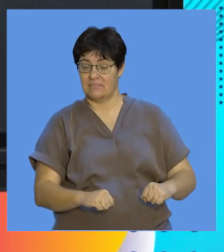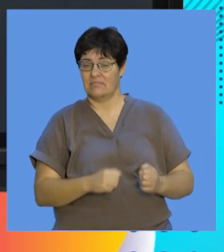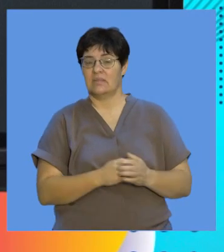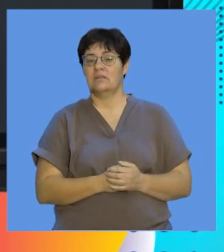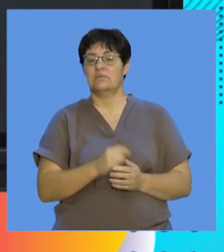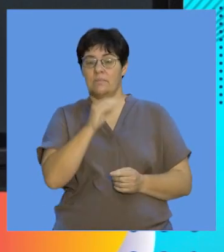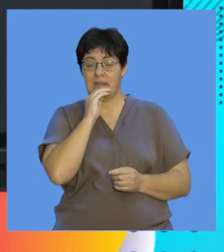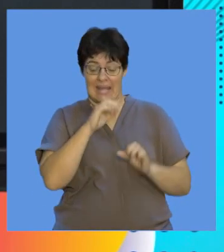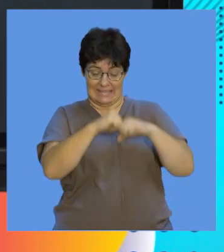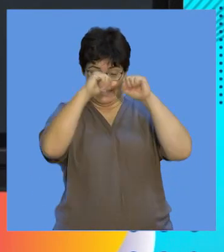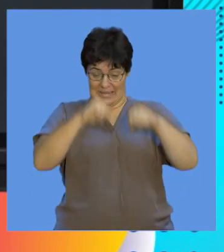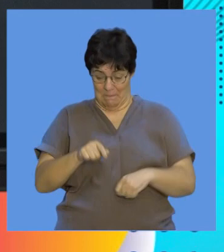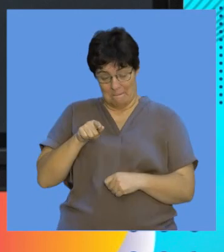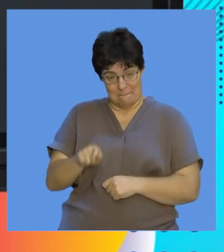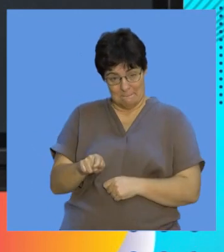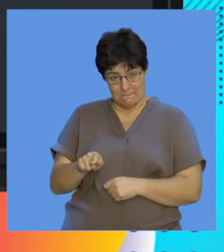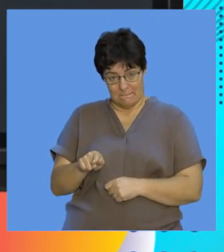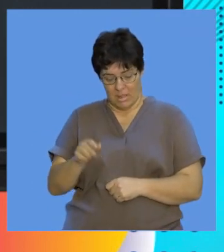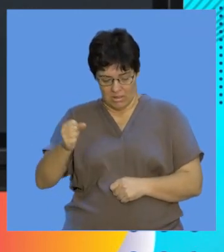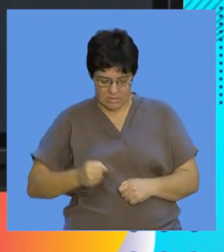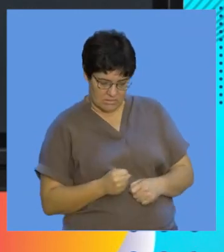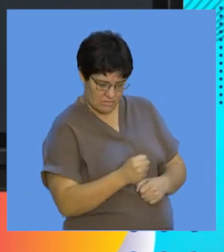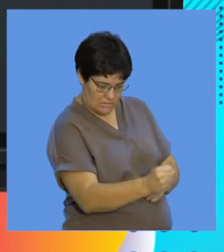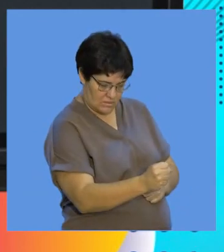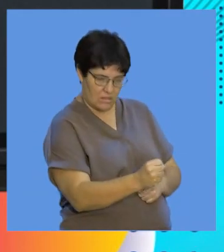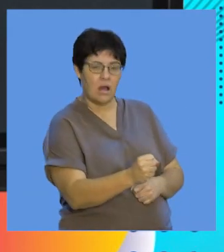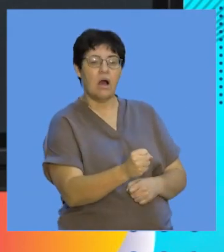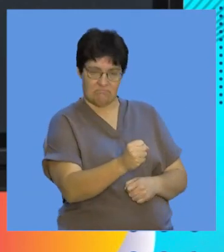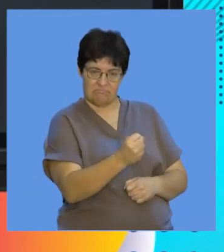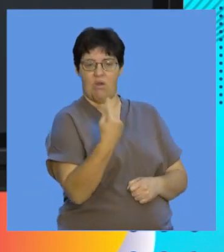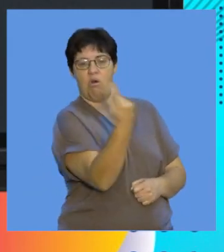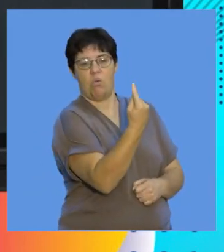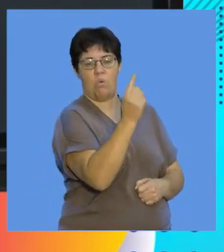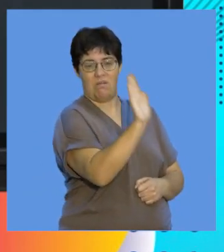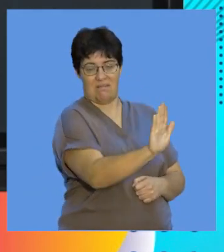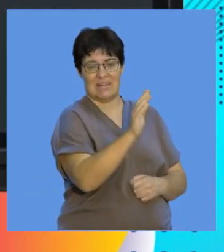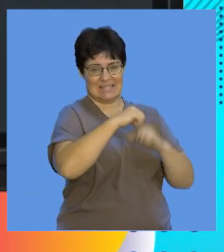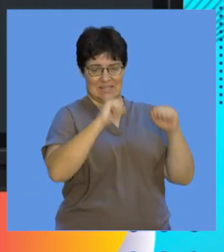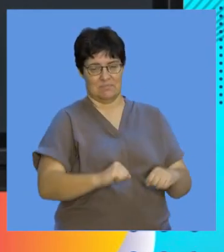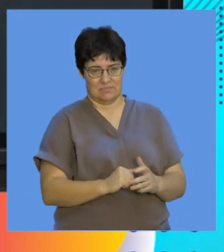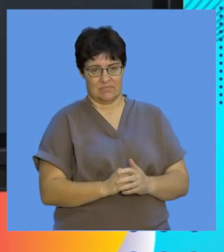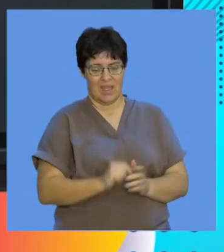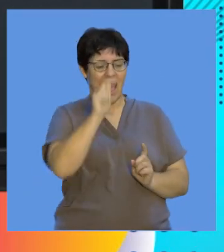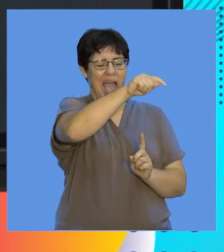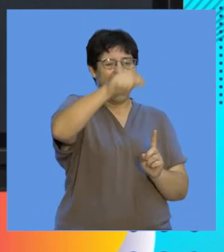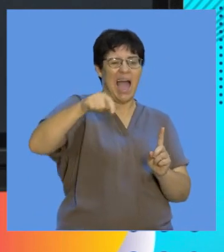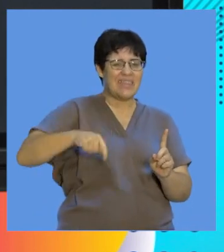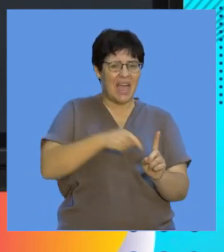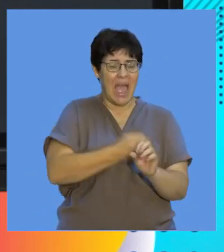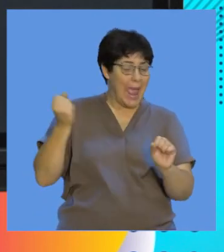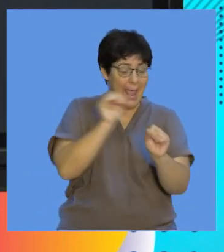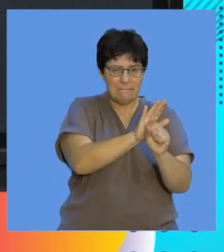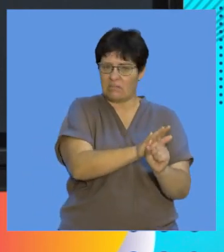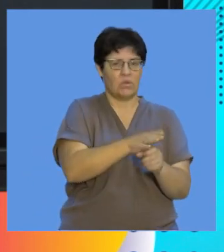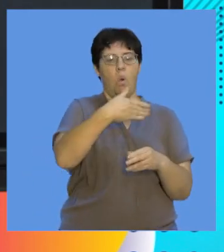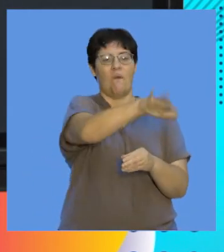taking a system and putting it on its own. So I'm taking all the factors